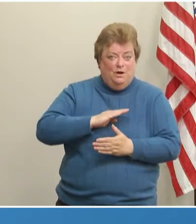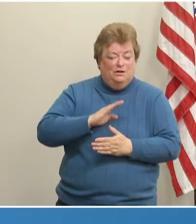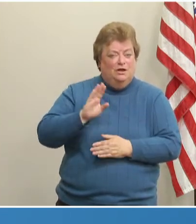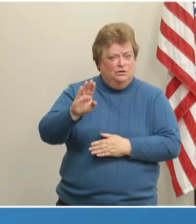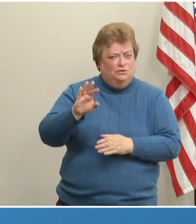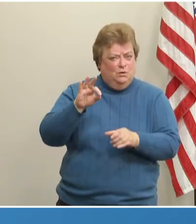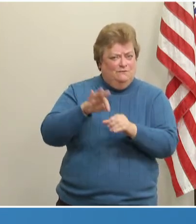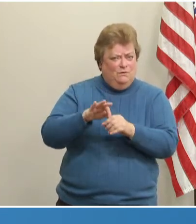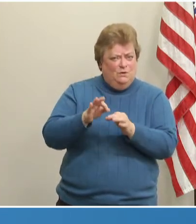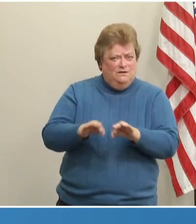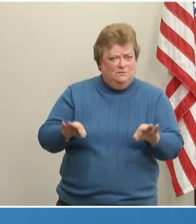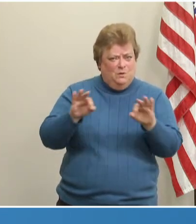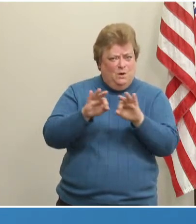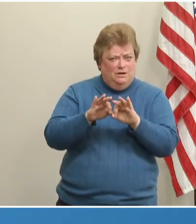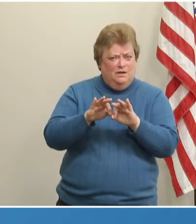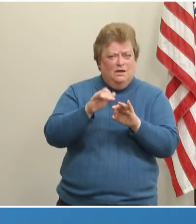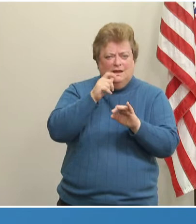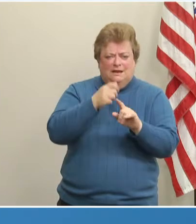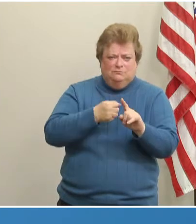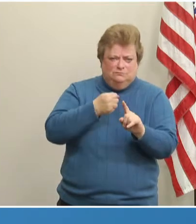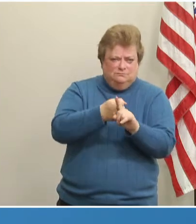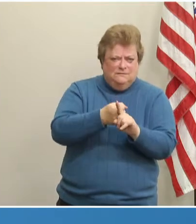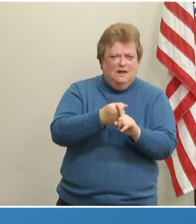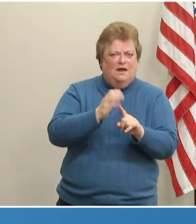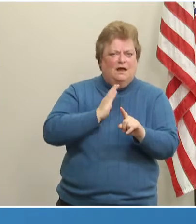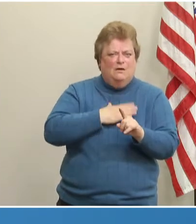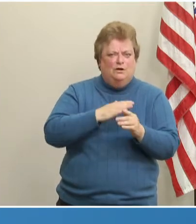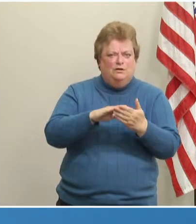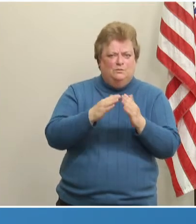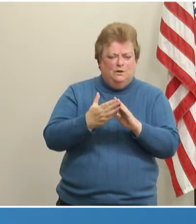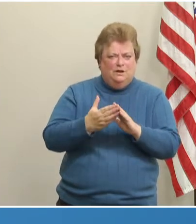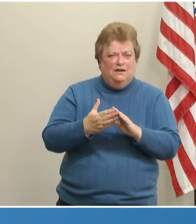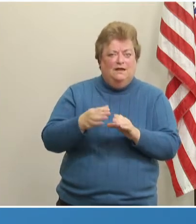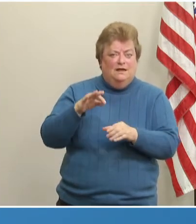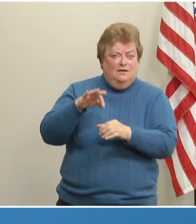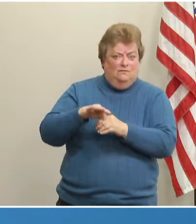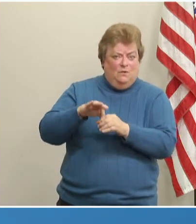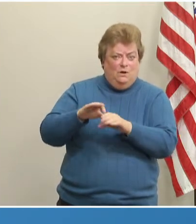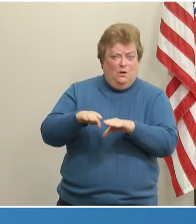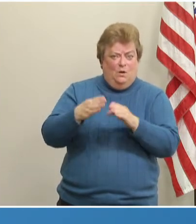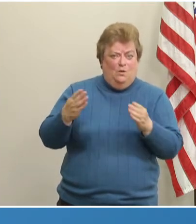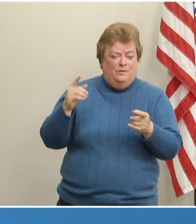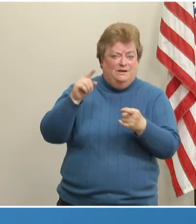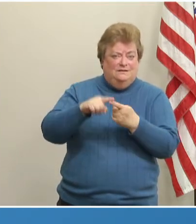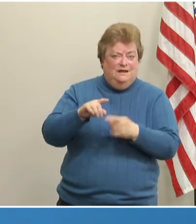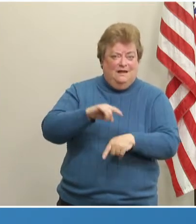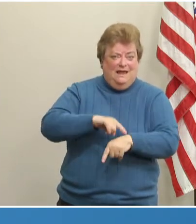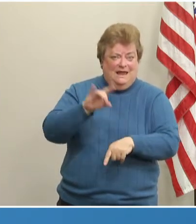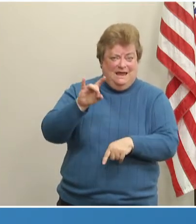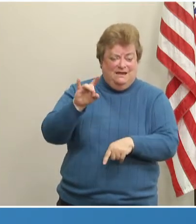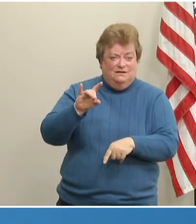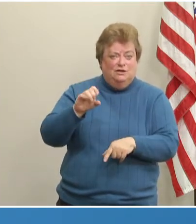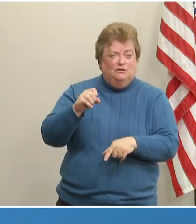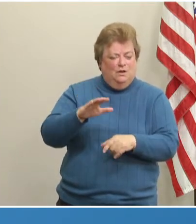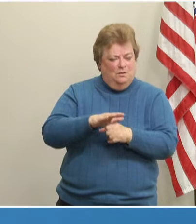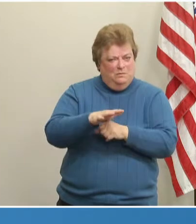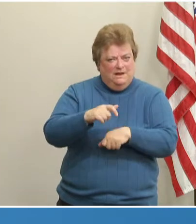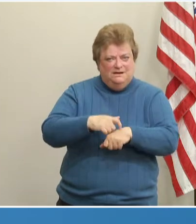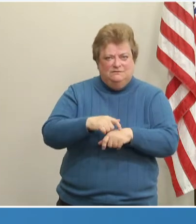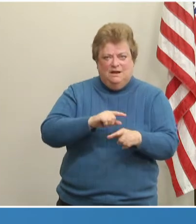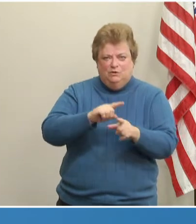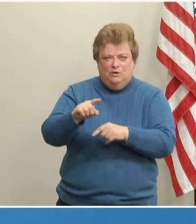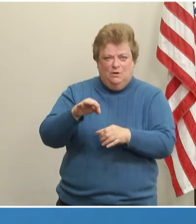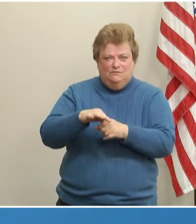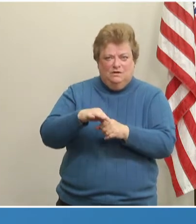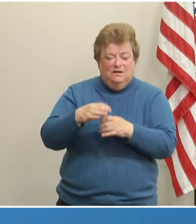It empowers you to make a true impact on our community. Polls are open until 8 p.m., so there is still plenty of time to go vote. If you